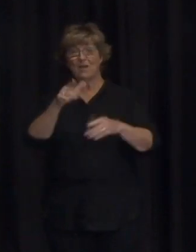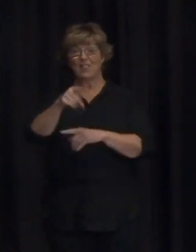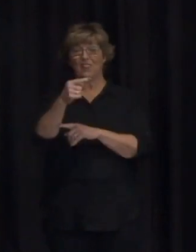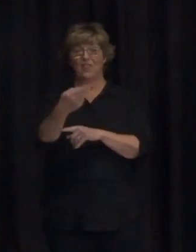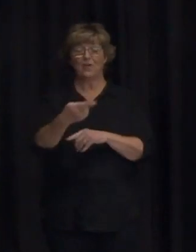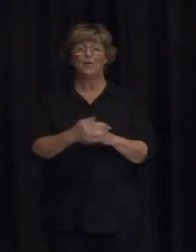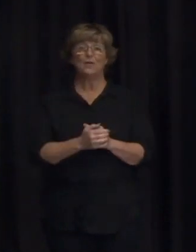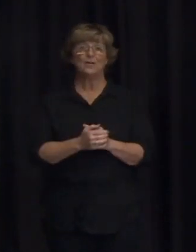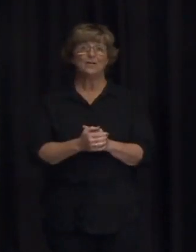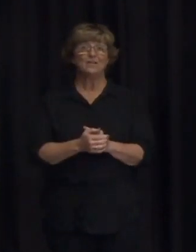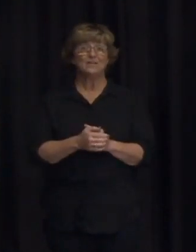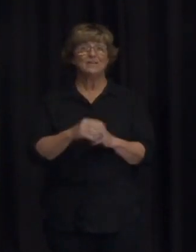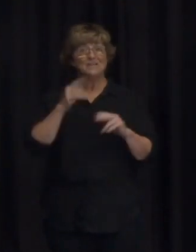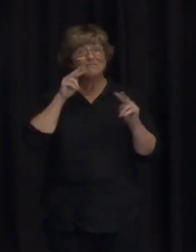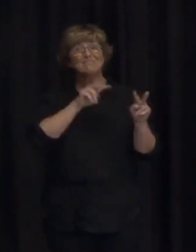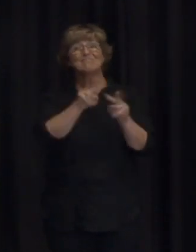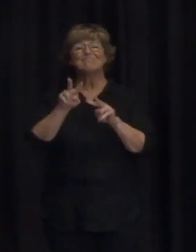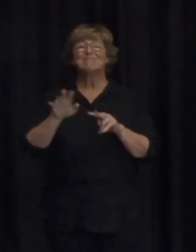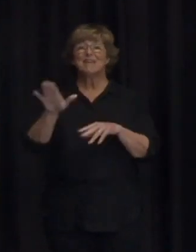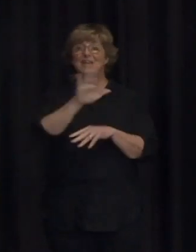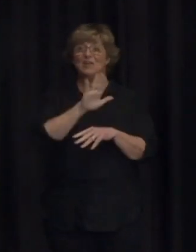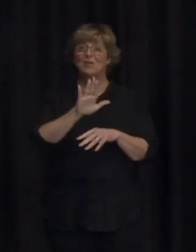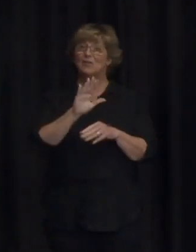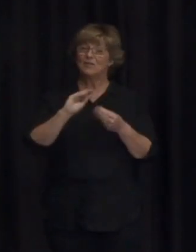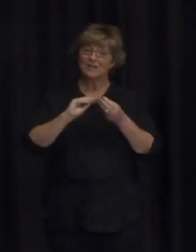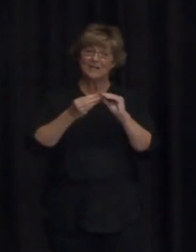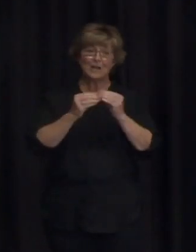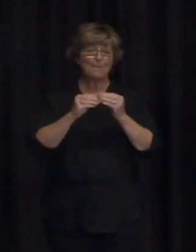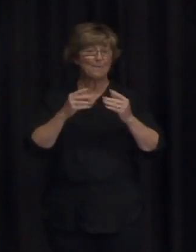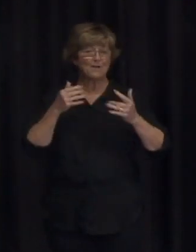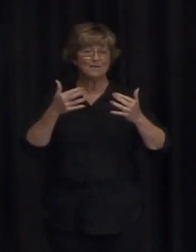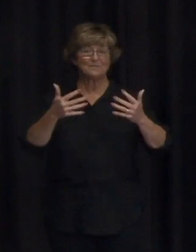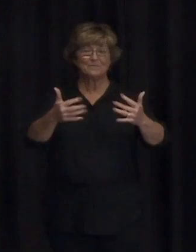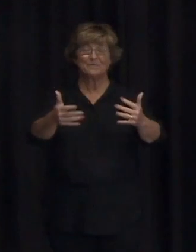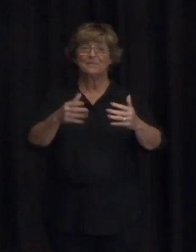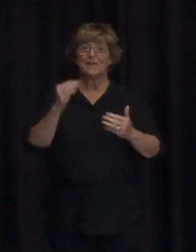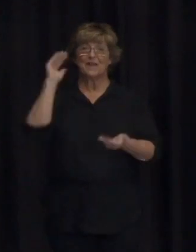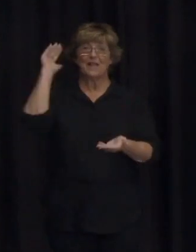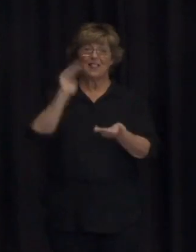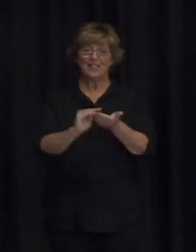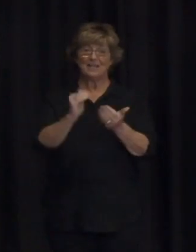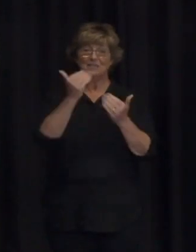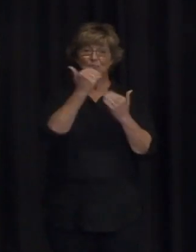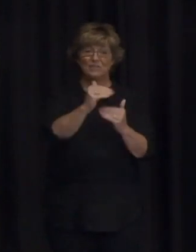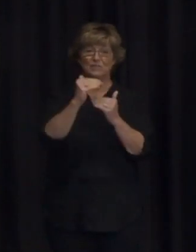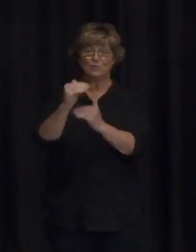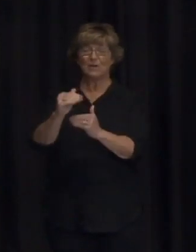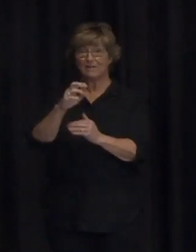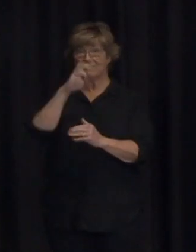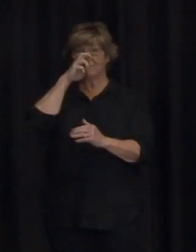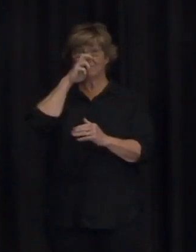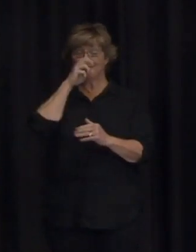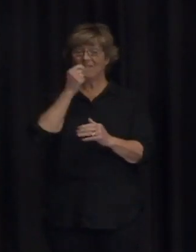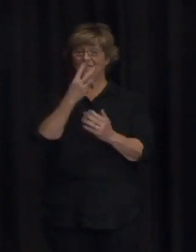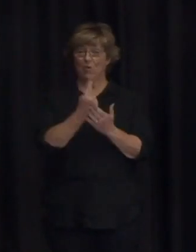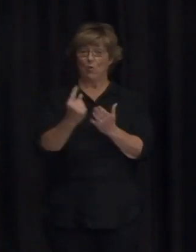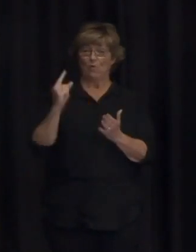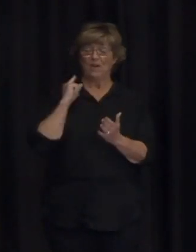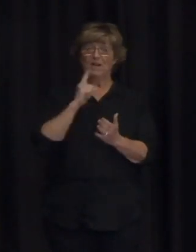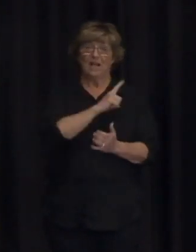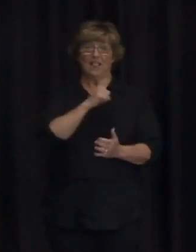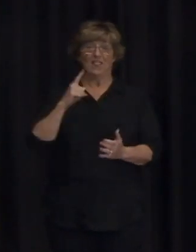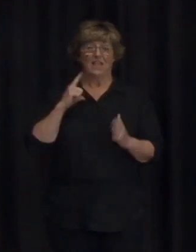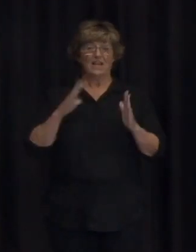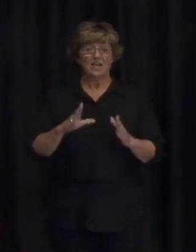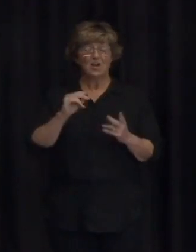Counties are beginning to see their case rate drops and are moving into less restrictive tiers. Just a couple of weeks ago, the legislature and